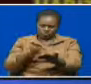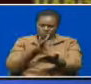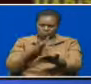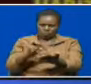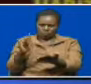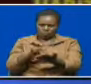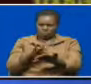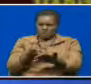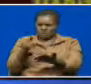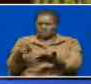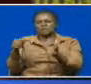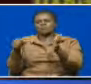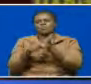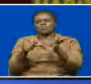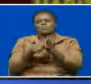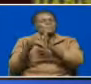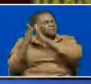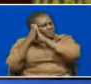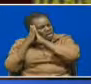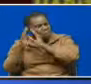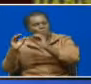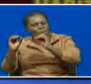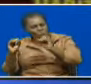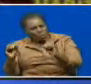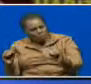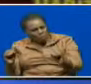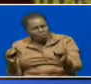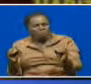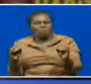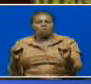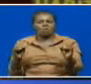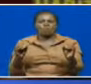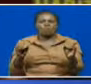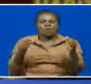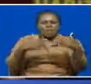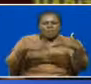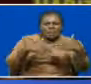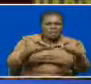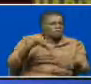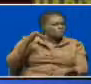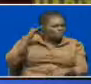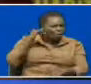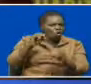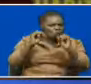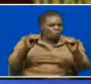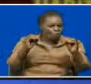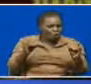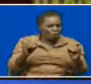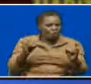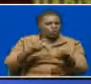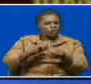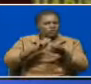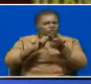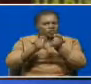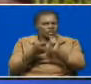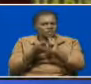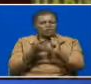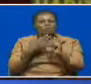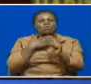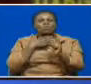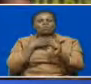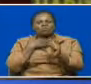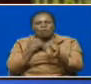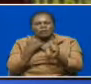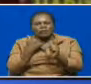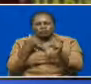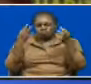is not meeting certain milestones, they're not sleeping, they are not getting out of their phone, literally. They start changing their demeanor. They want to dress a certain